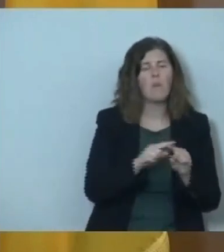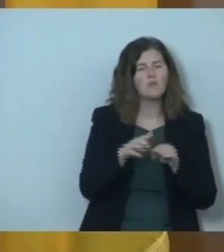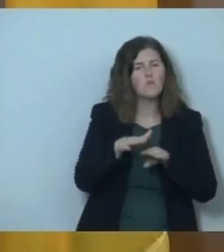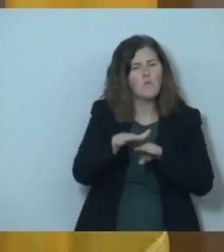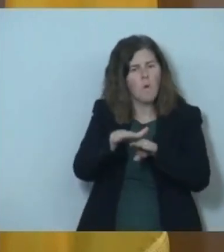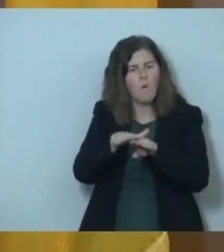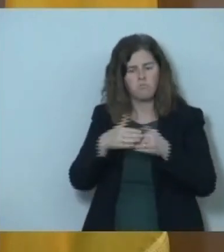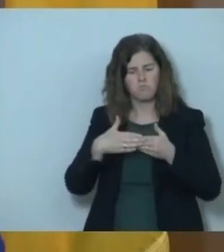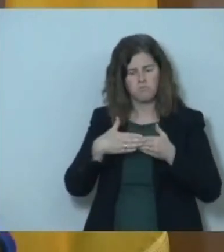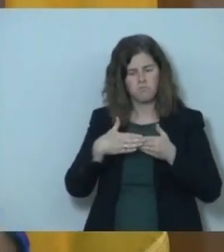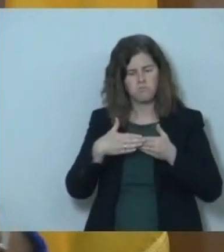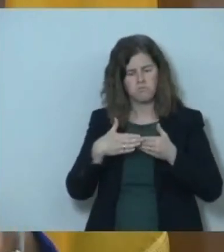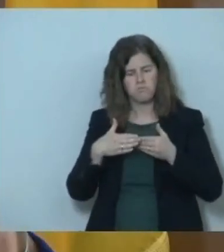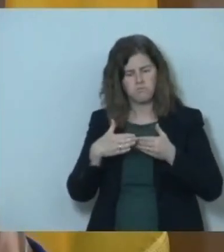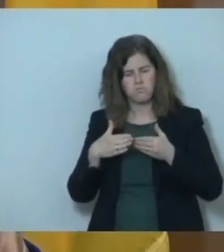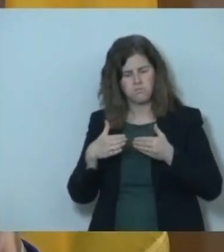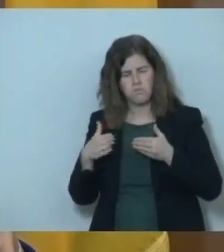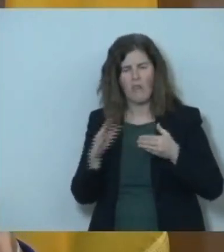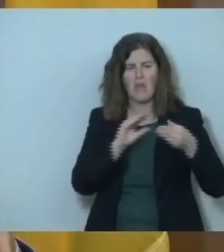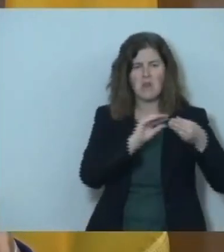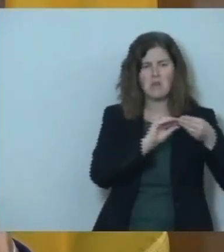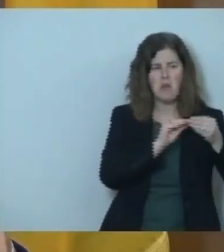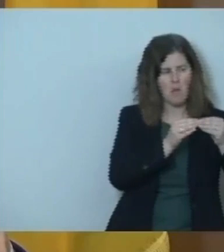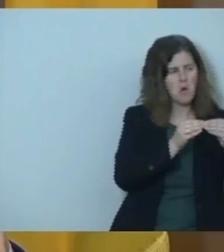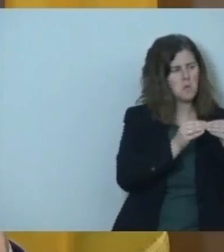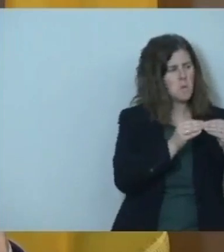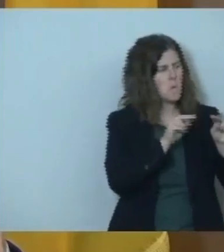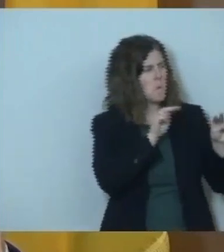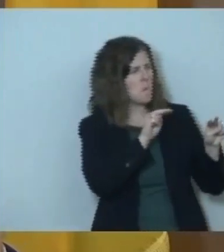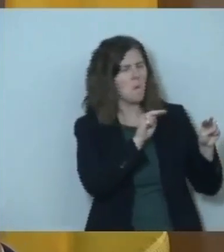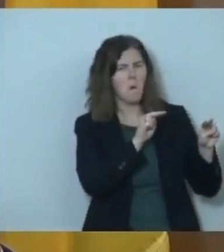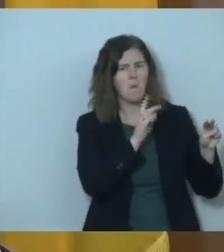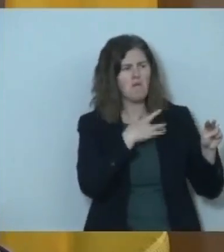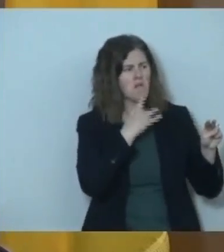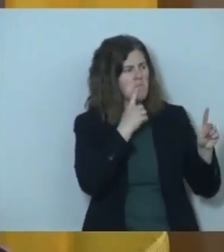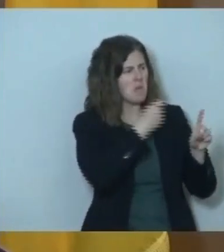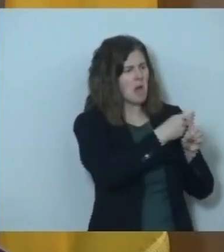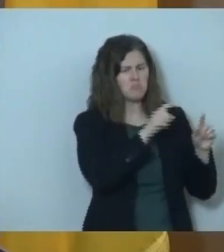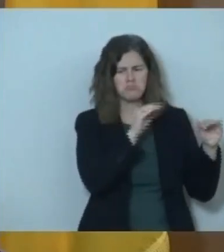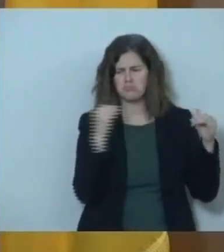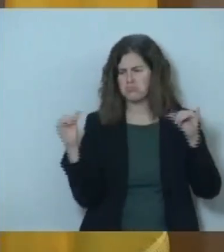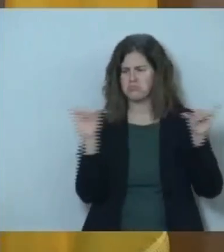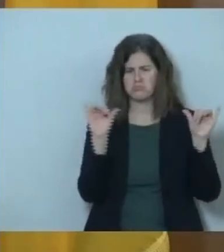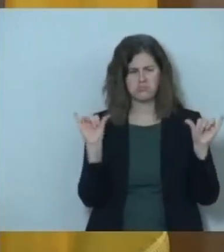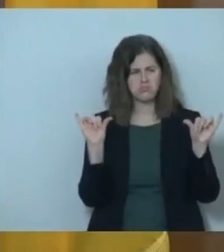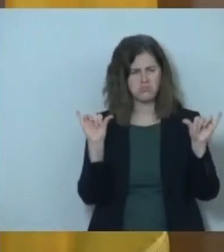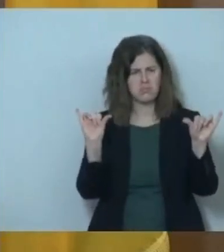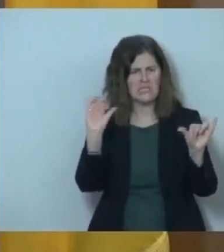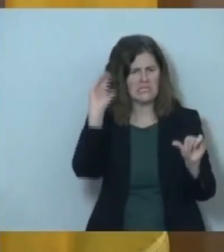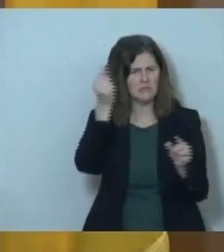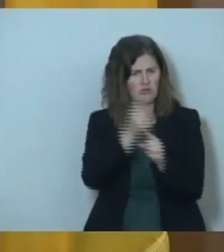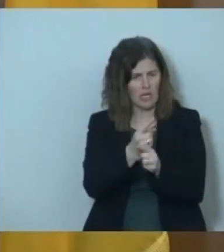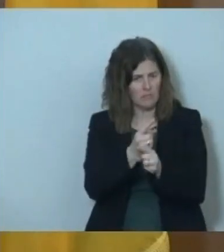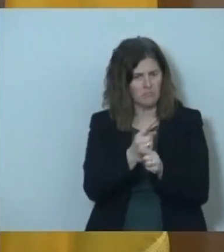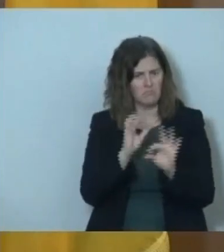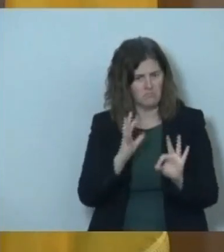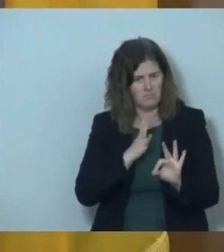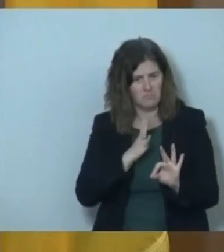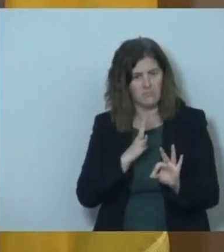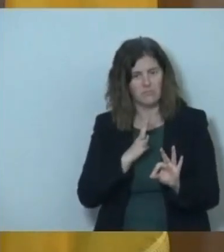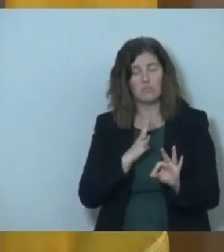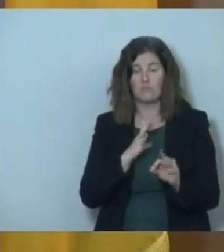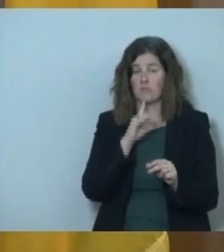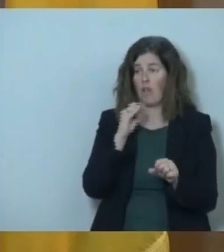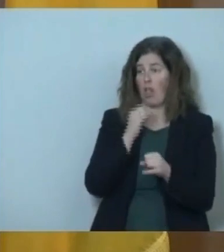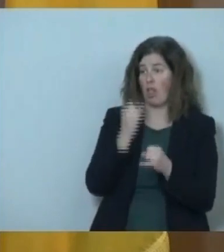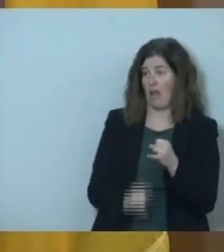enough that the data follows our decisions, that we can tell you the impact of those decisions. And then last, in